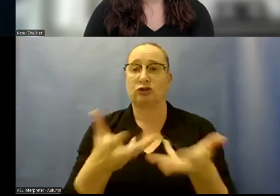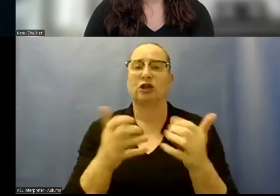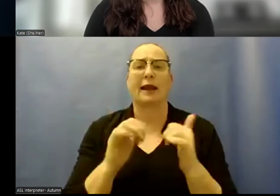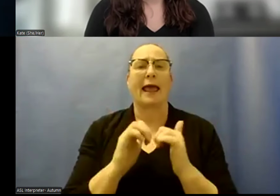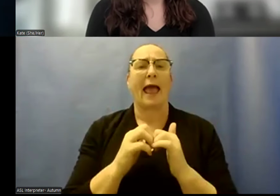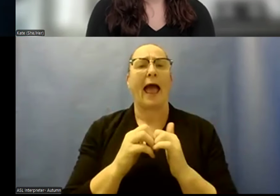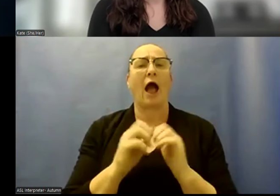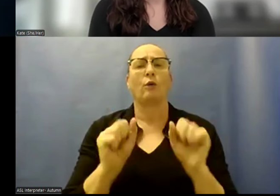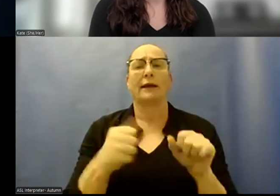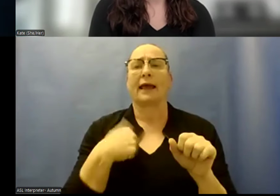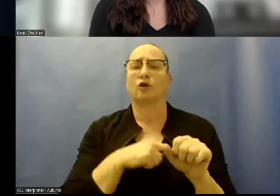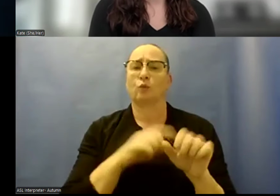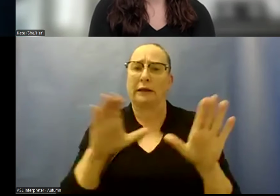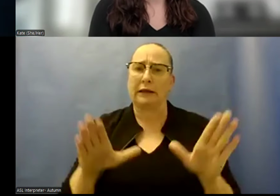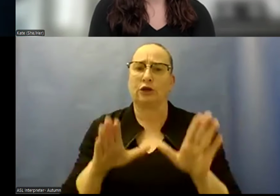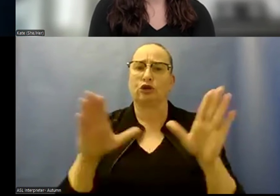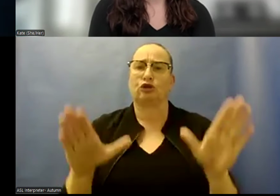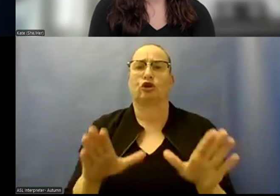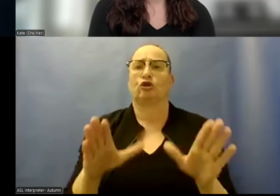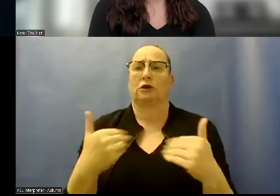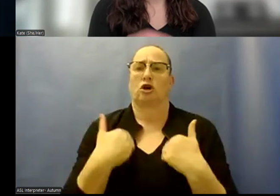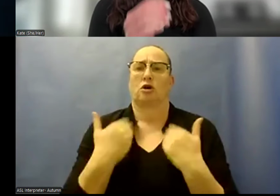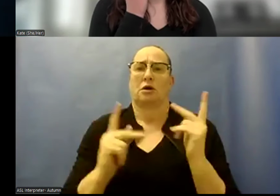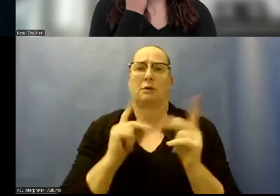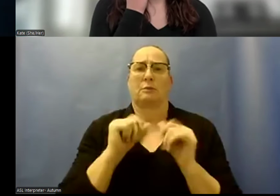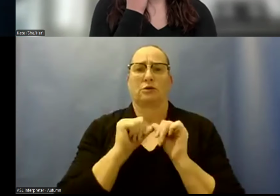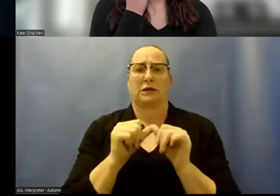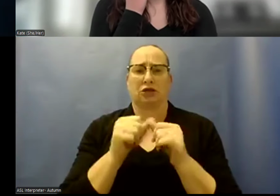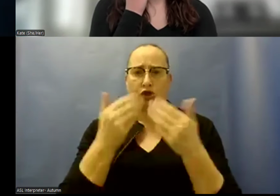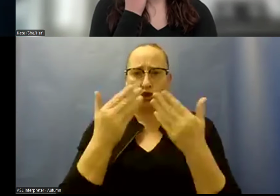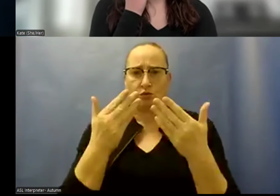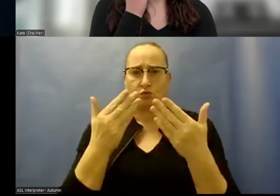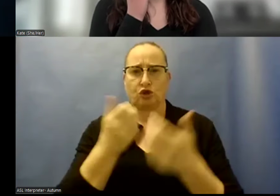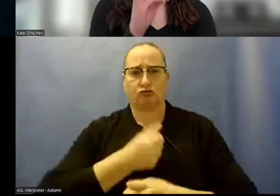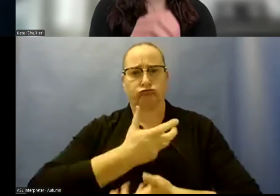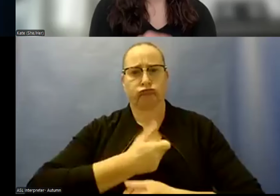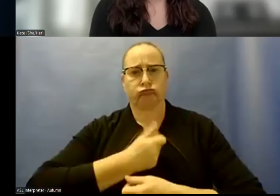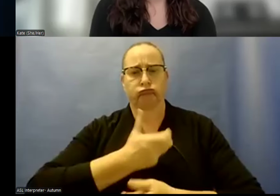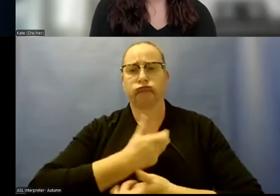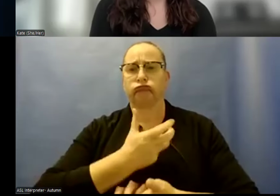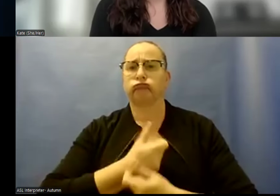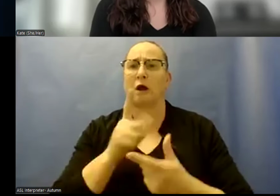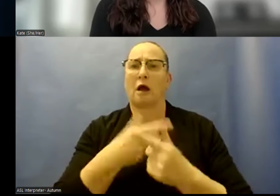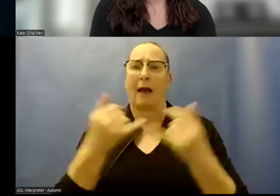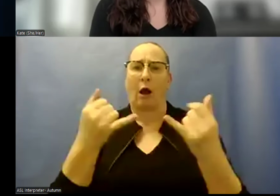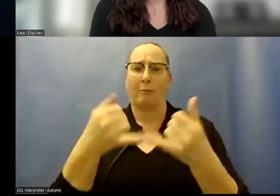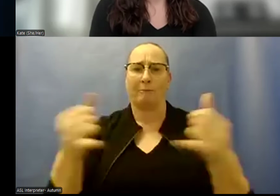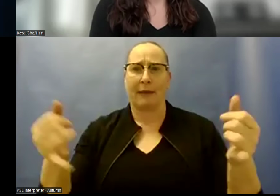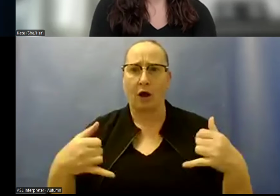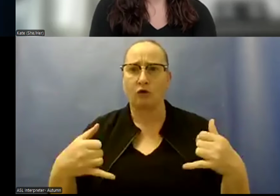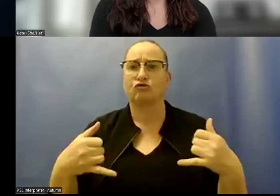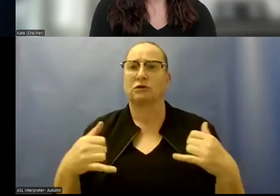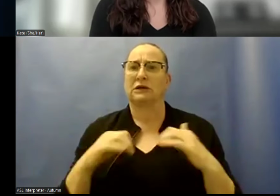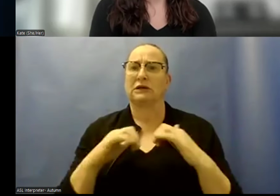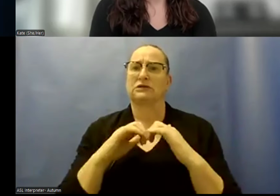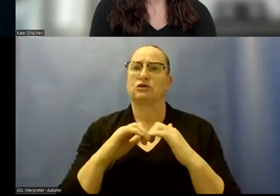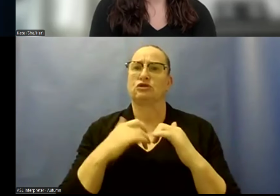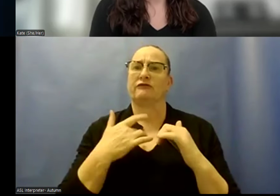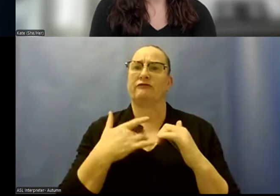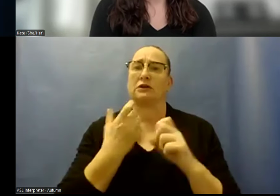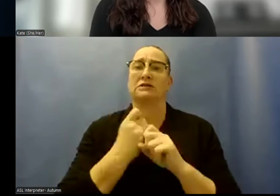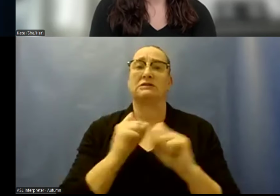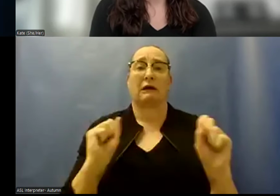also encourage our young people to continue to open up and have these conversations about boundaries in a way to feel safe in